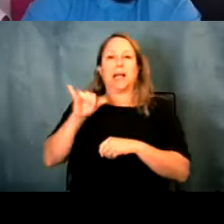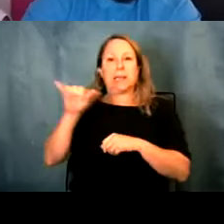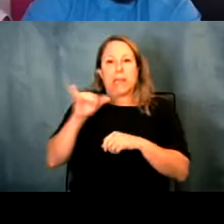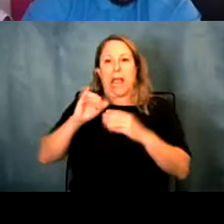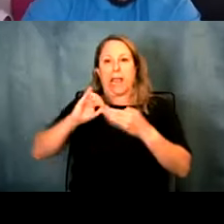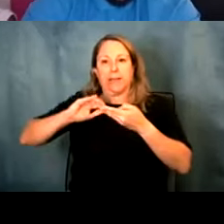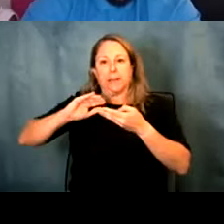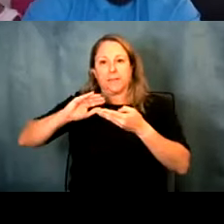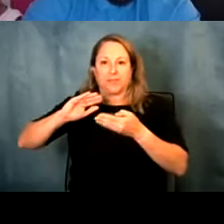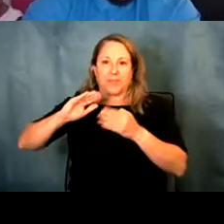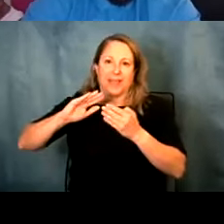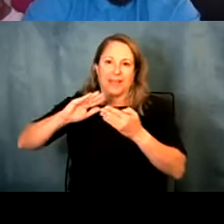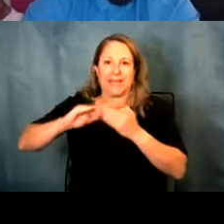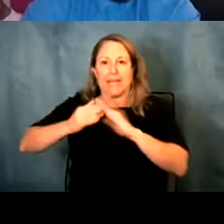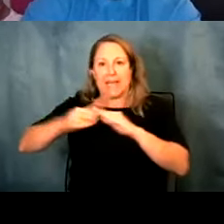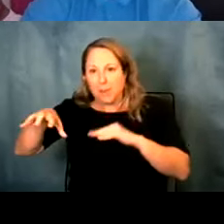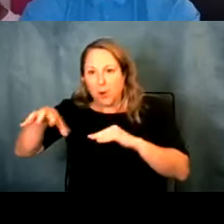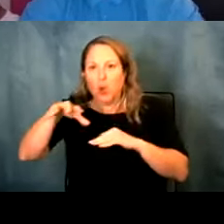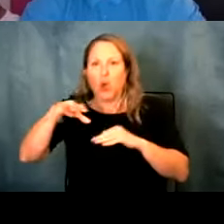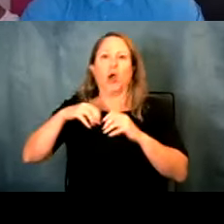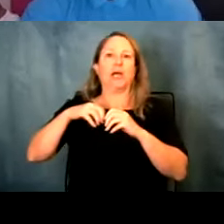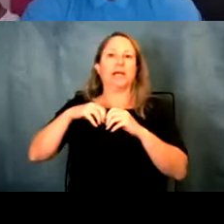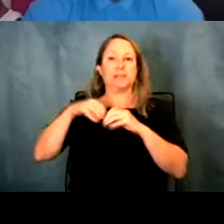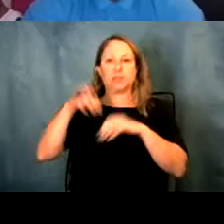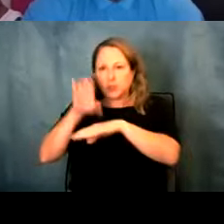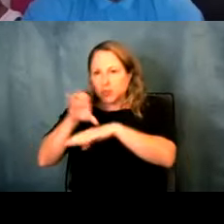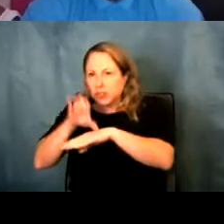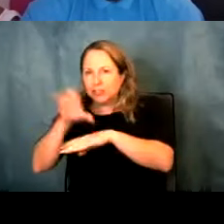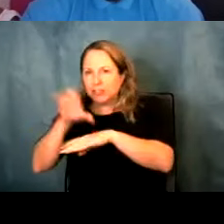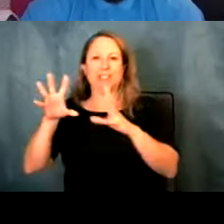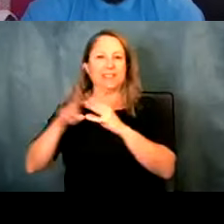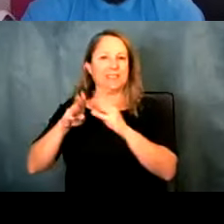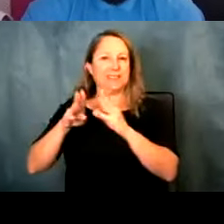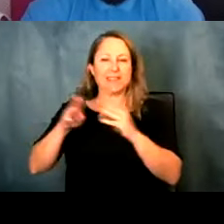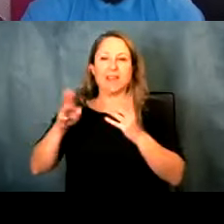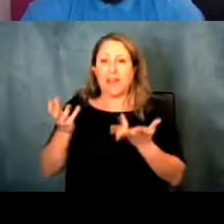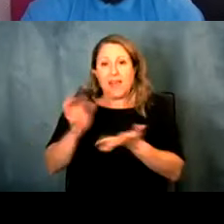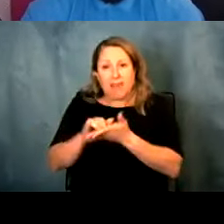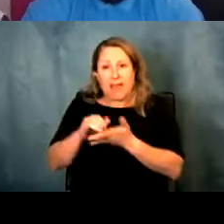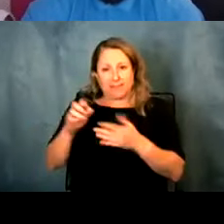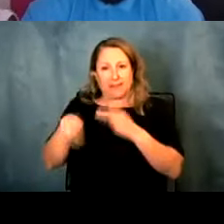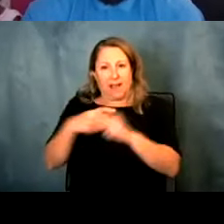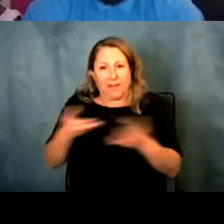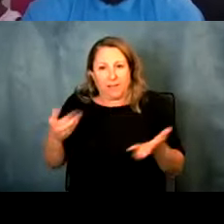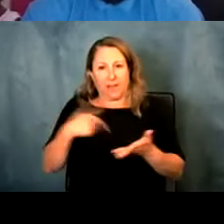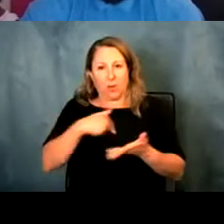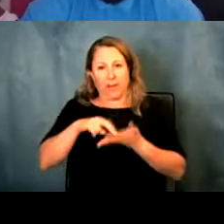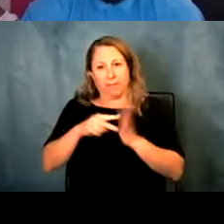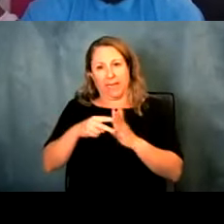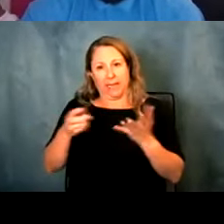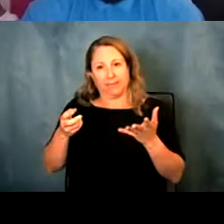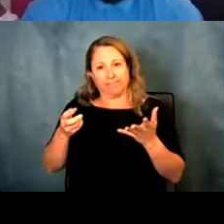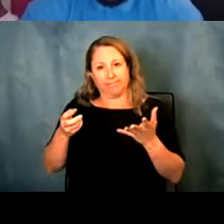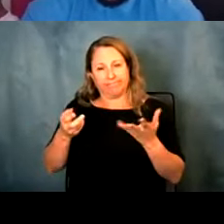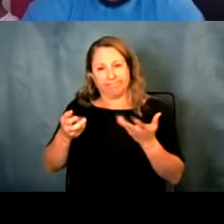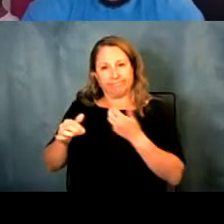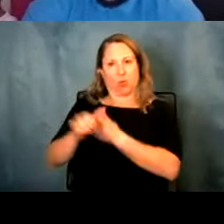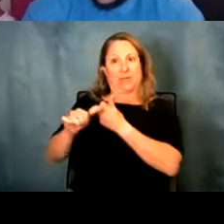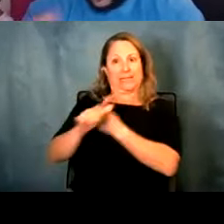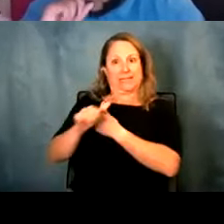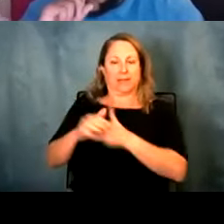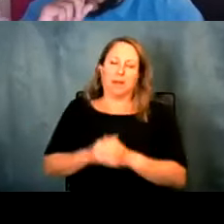the things that we are talking about when we're talking about risk. There's always more to learn about